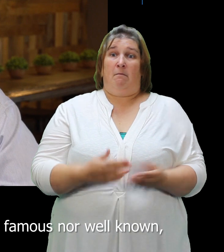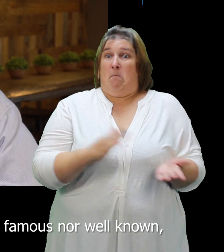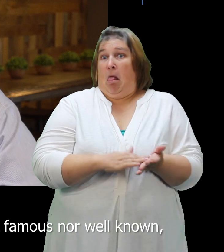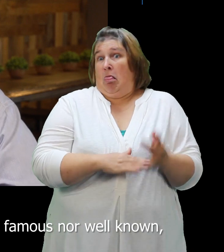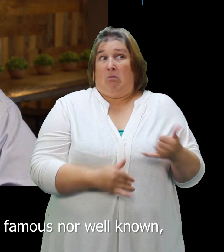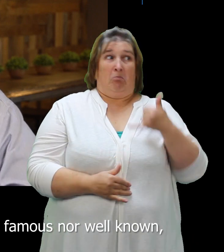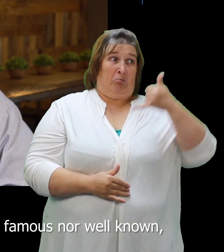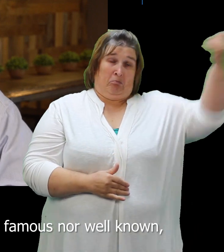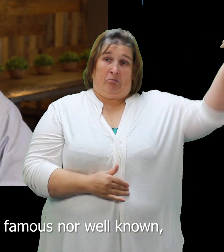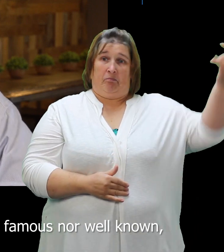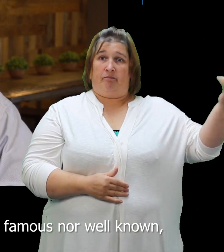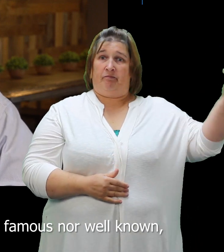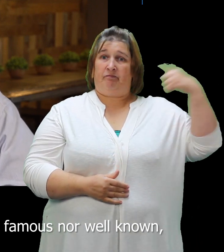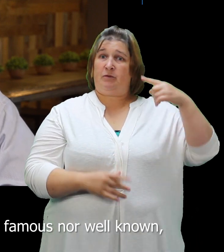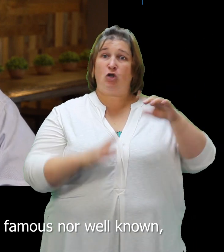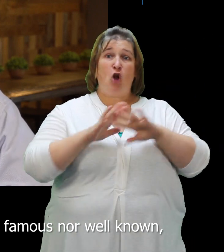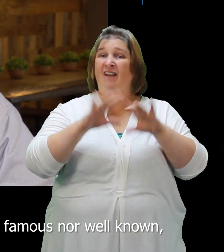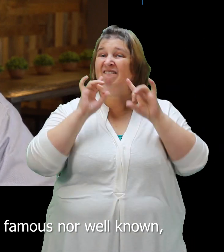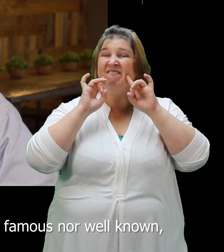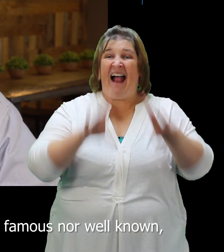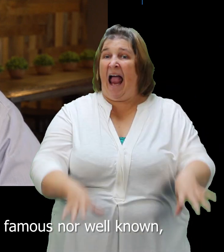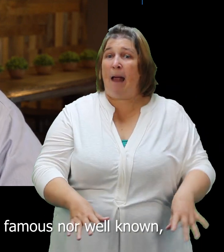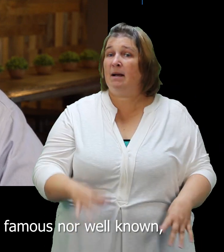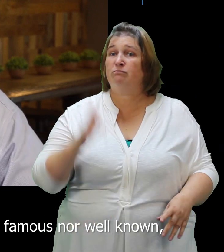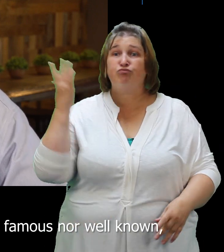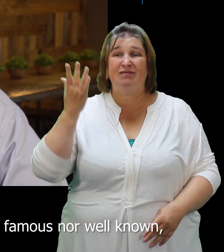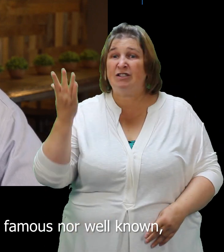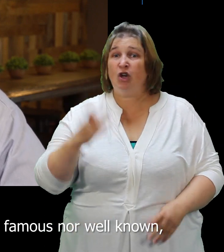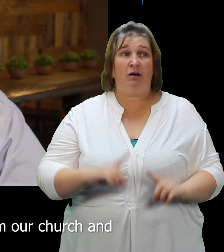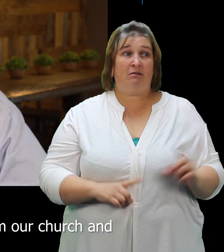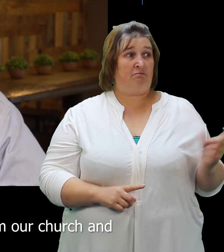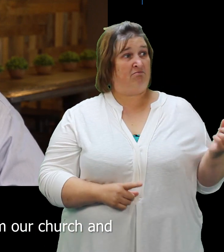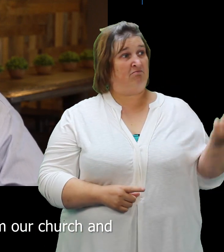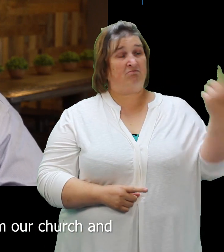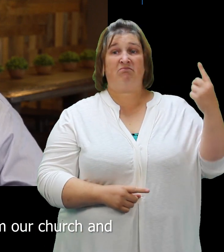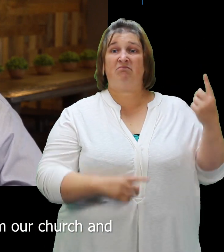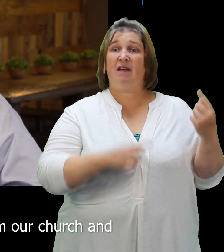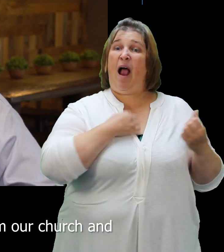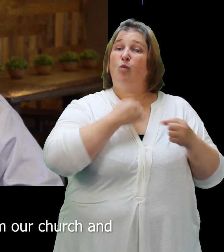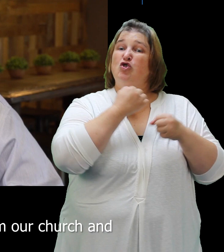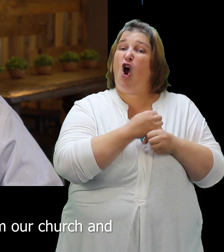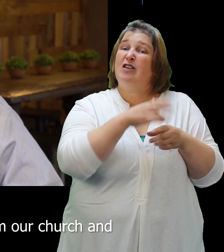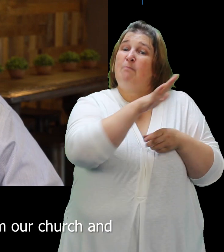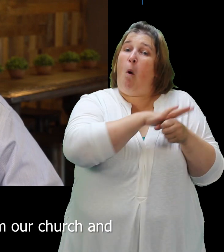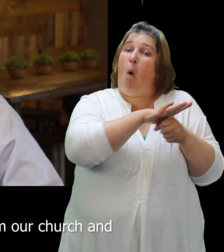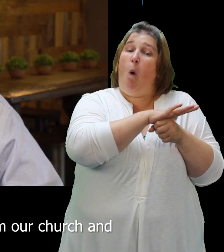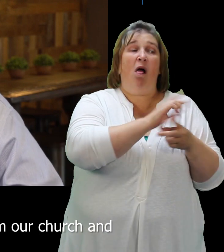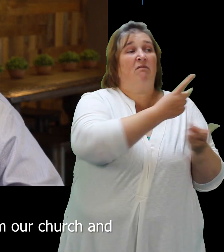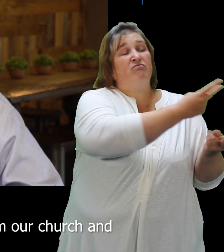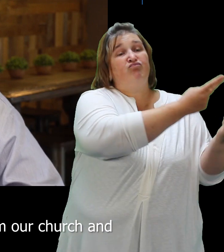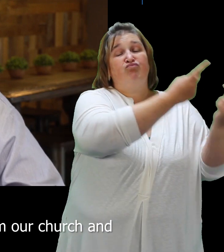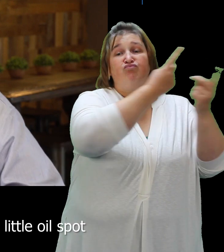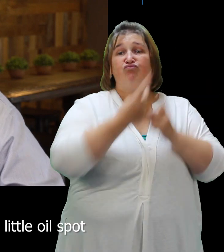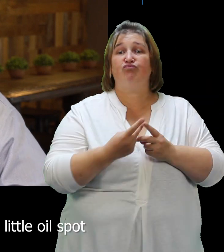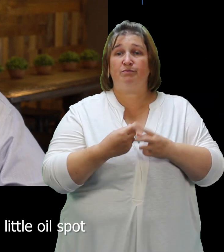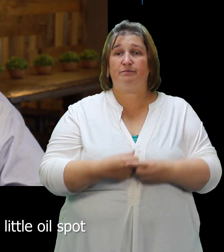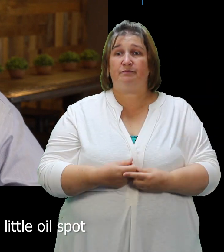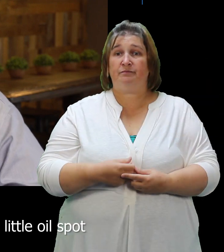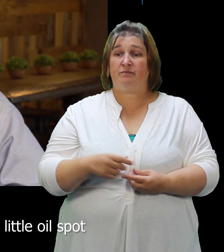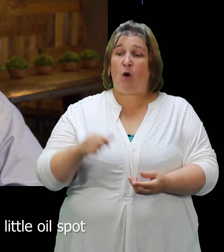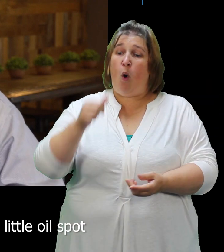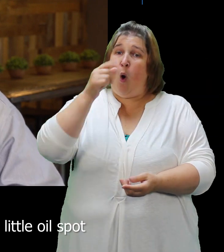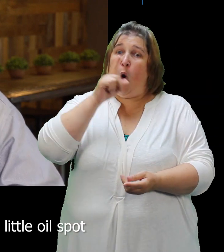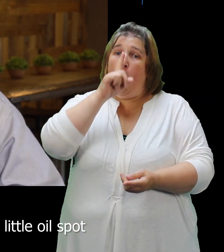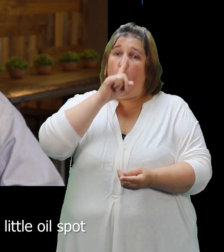My mother called for our pastor, who was not famous nor well known, but he came with a couple elders from our church and they anointed